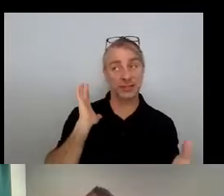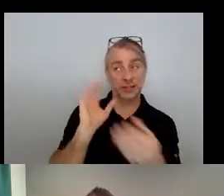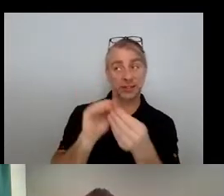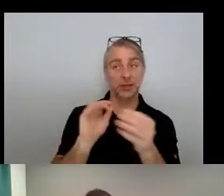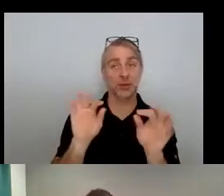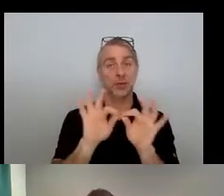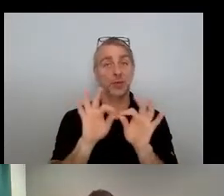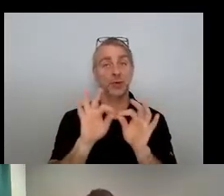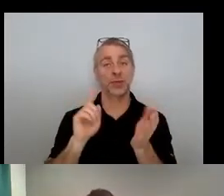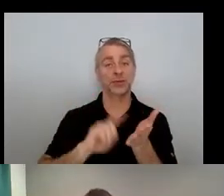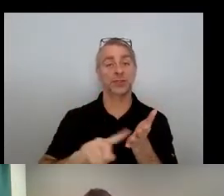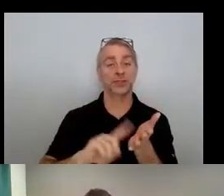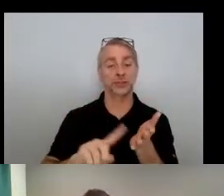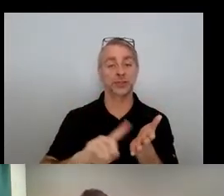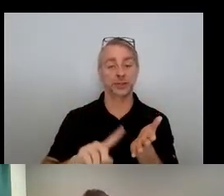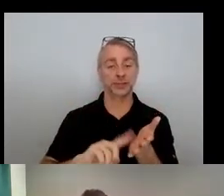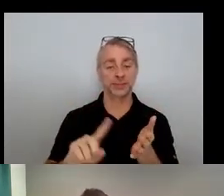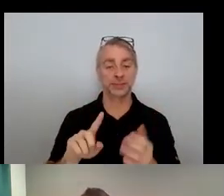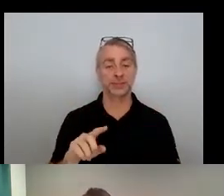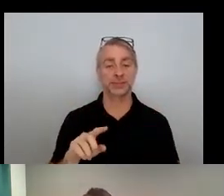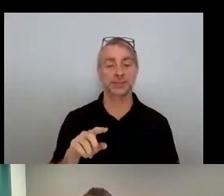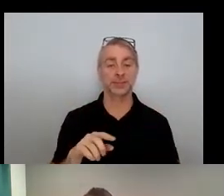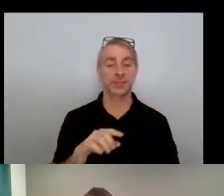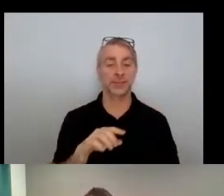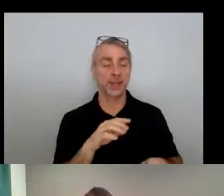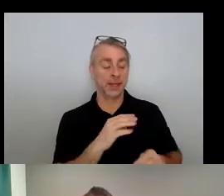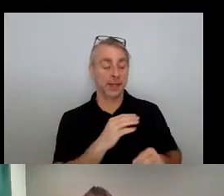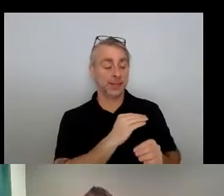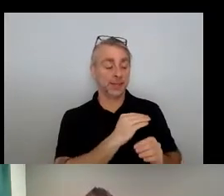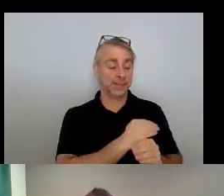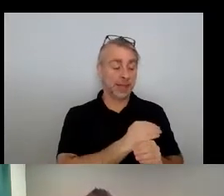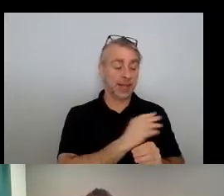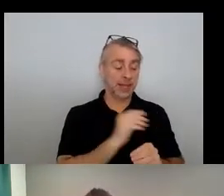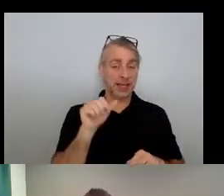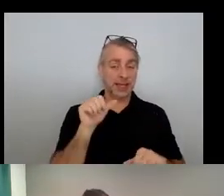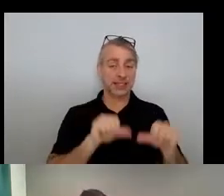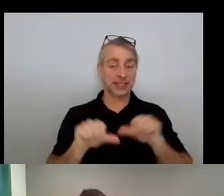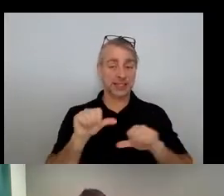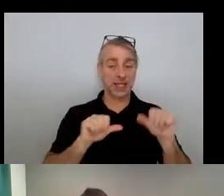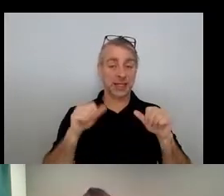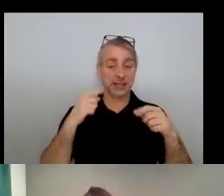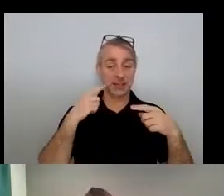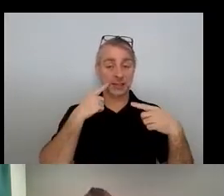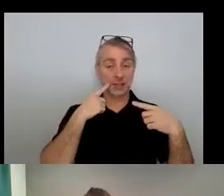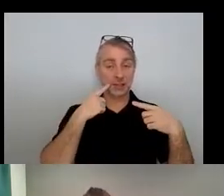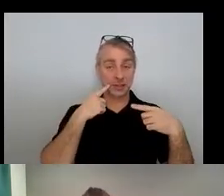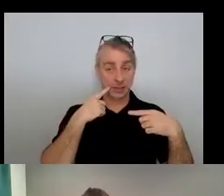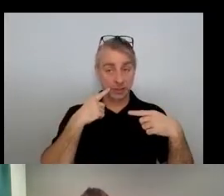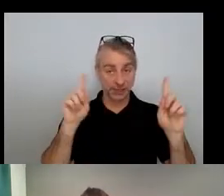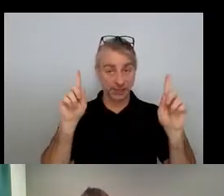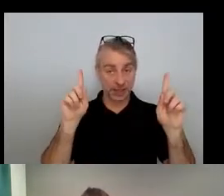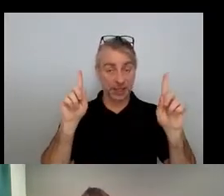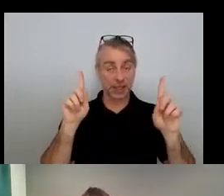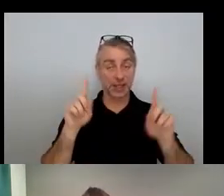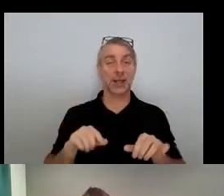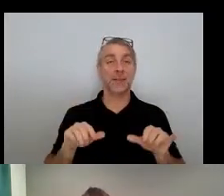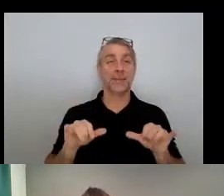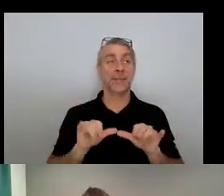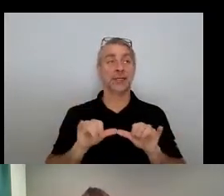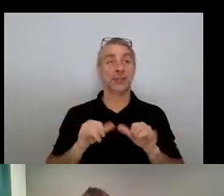that achievement, math and science achievement, is measured possibly quite